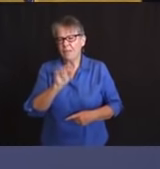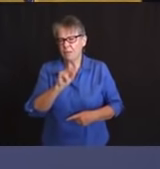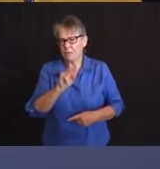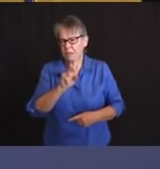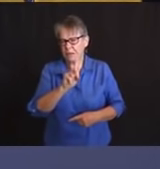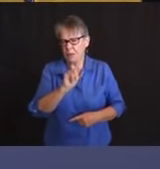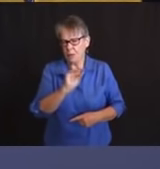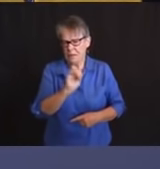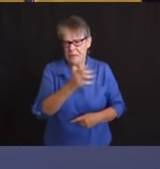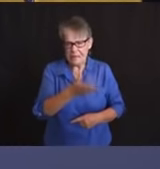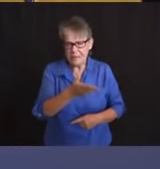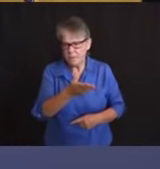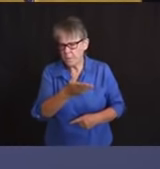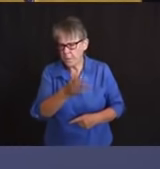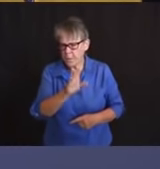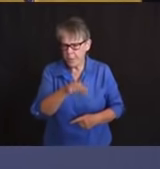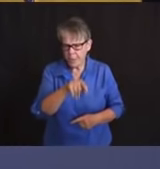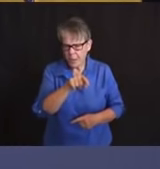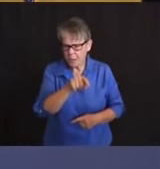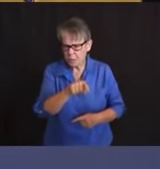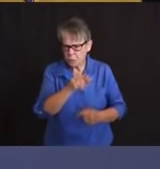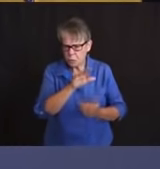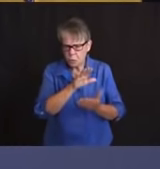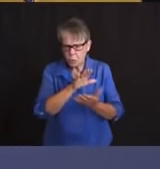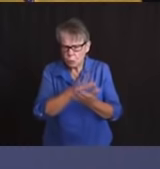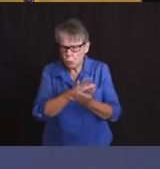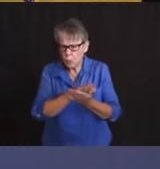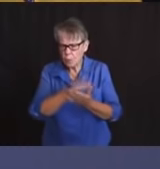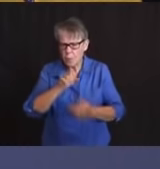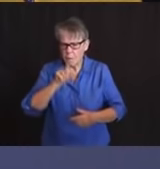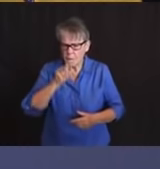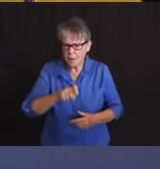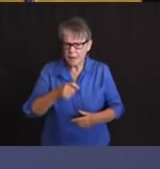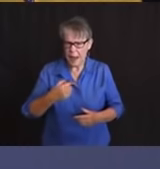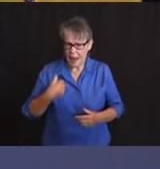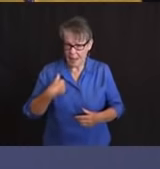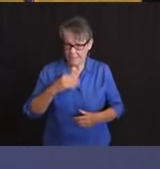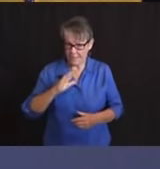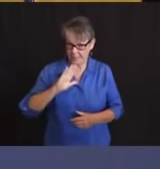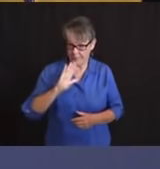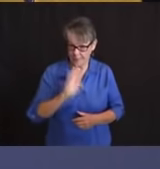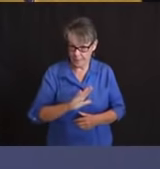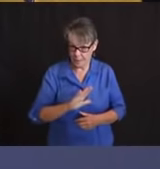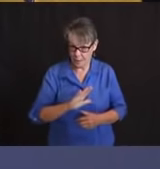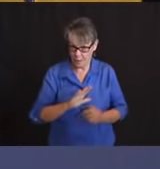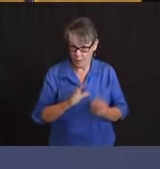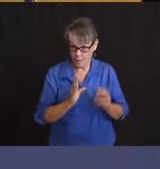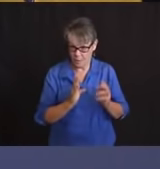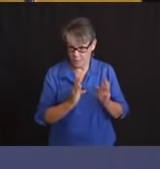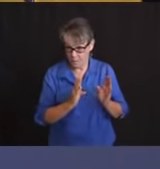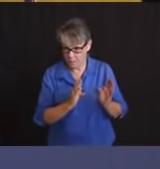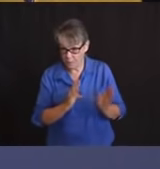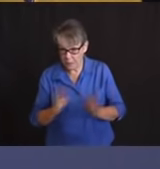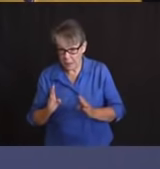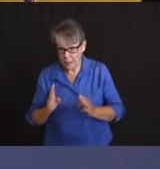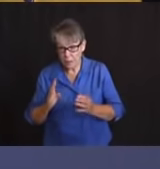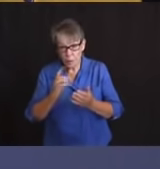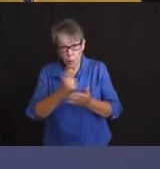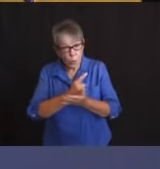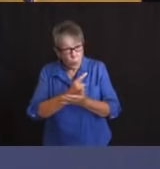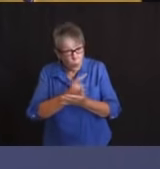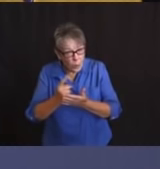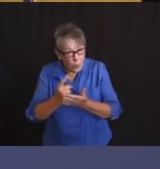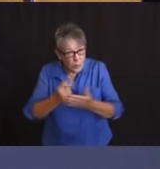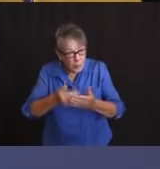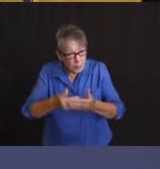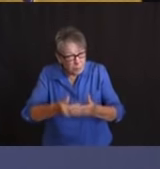correctly, schools need to have their plans in a week before school starts, or can they literally up until the moment